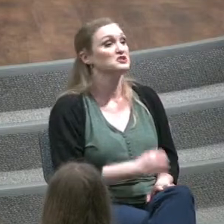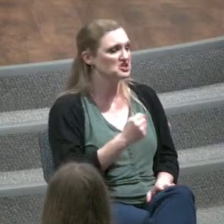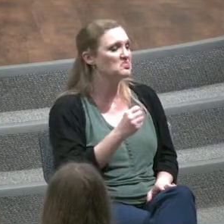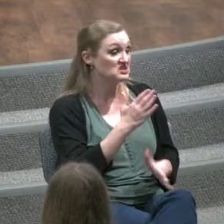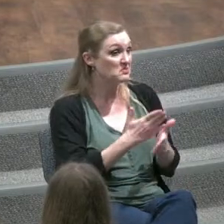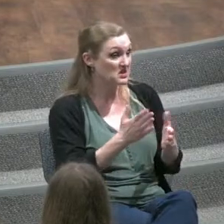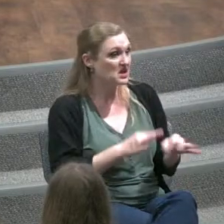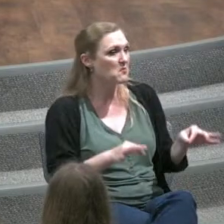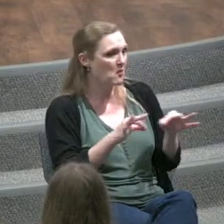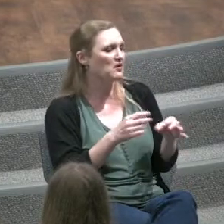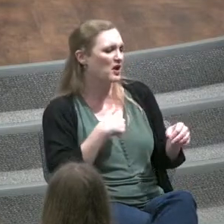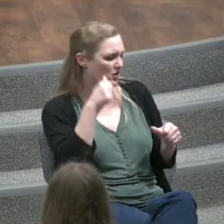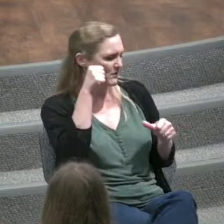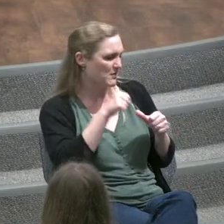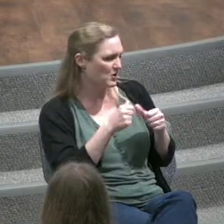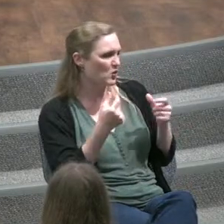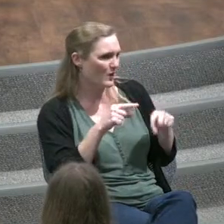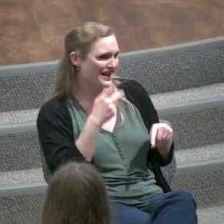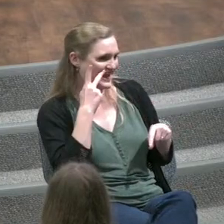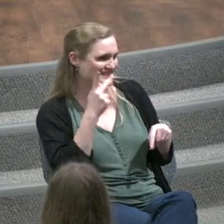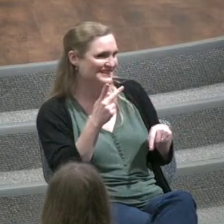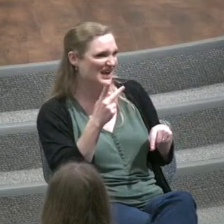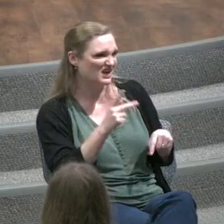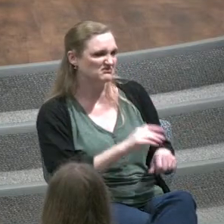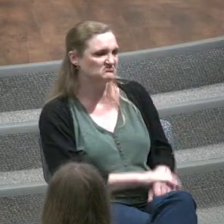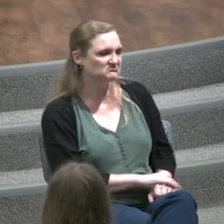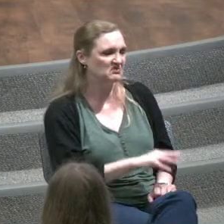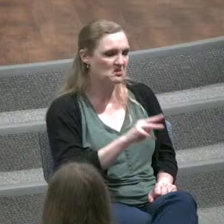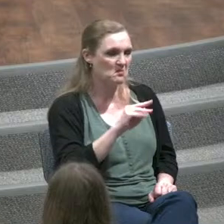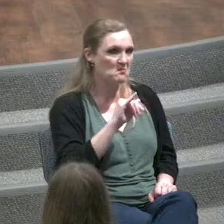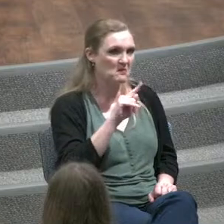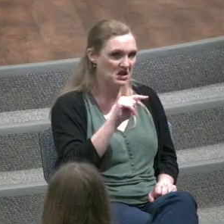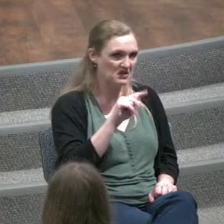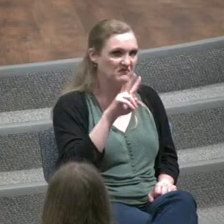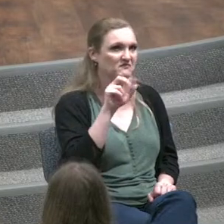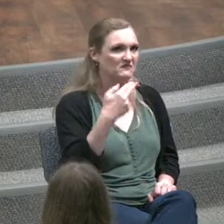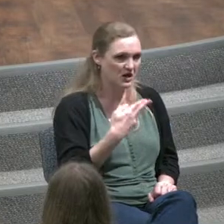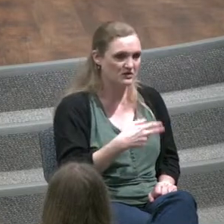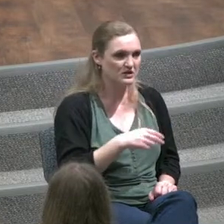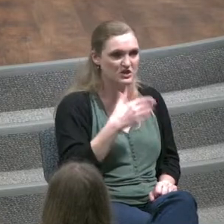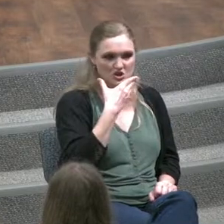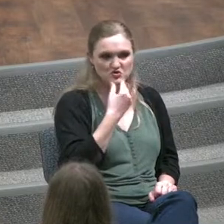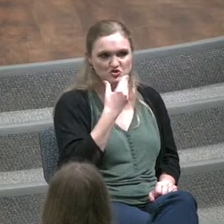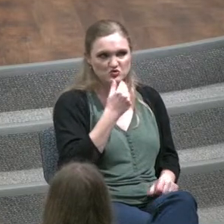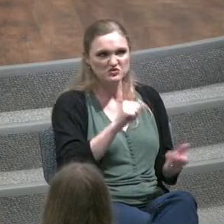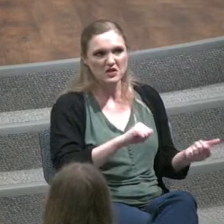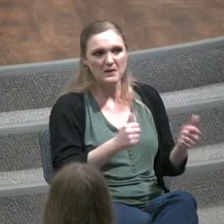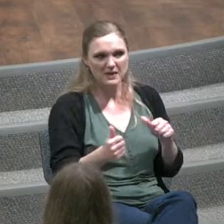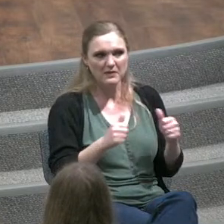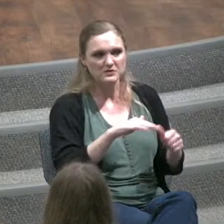something important that always comes to my mind when I would think about a mikveh or see these mikveh is that